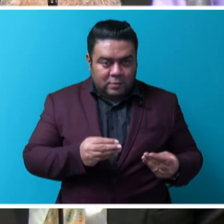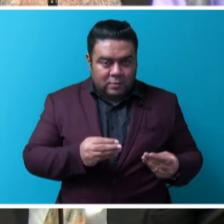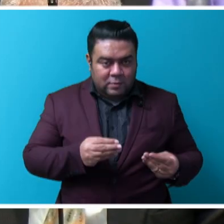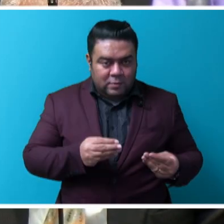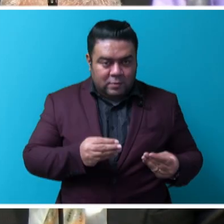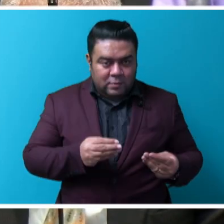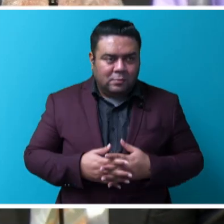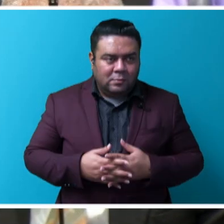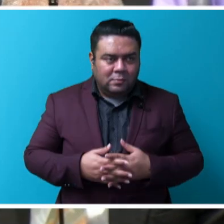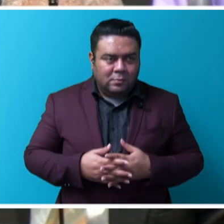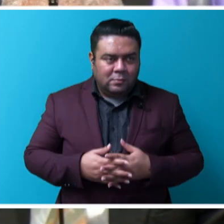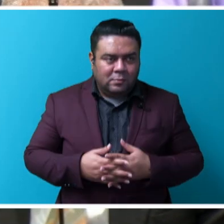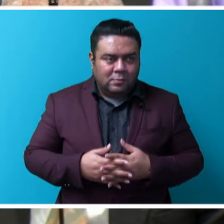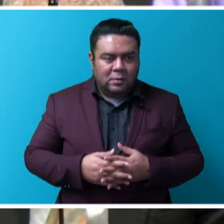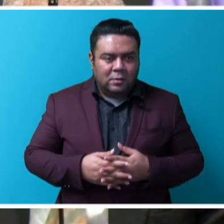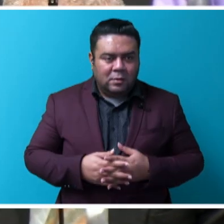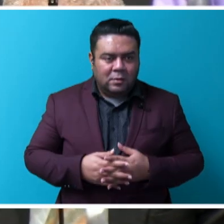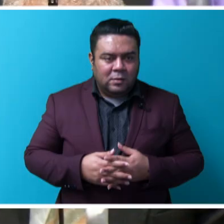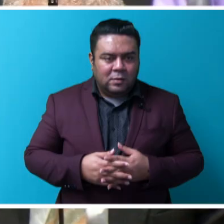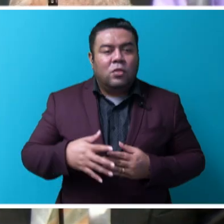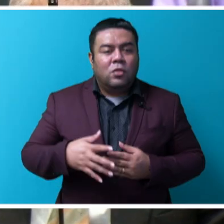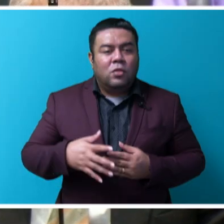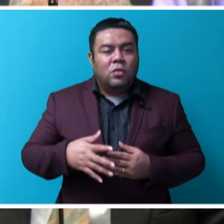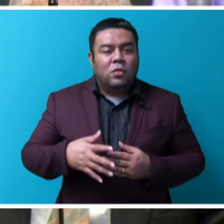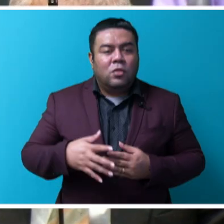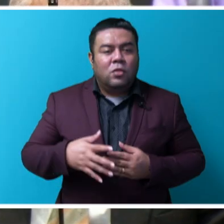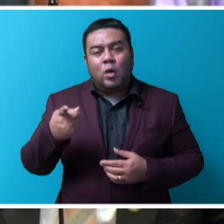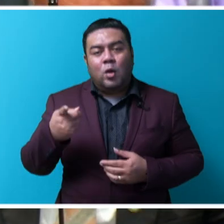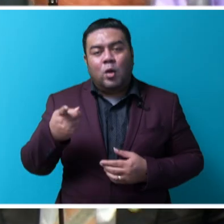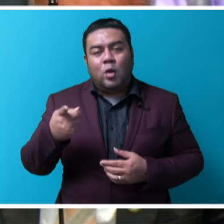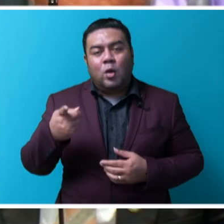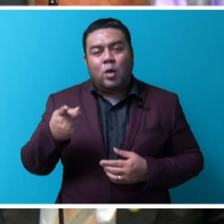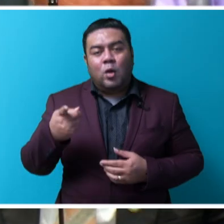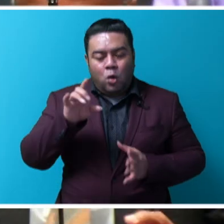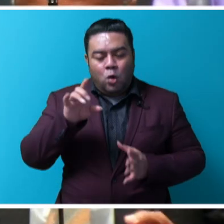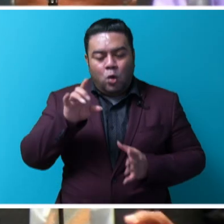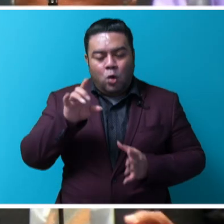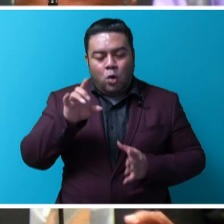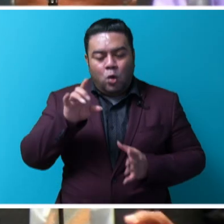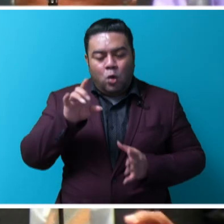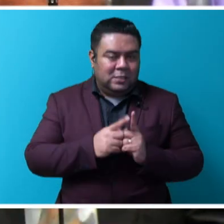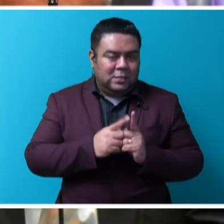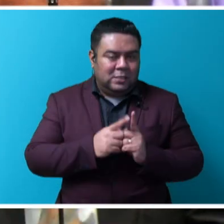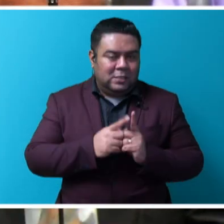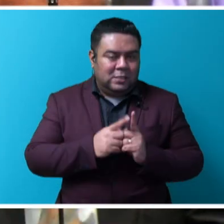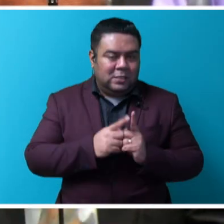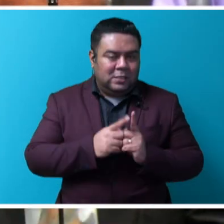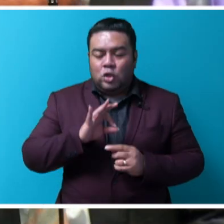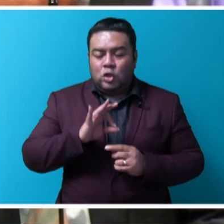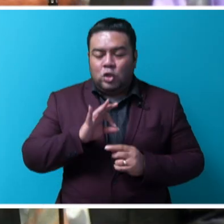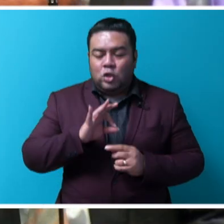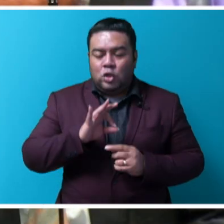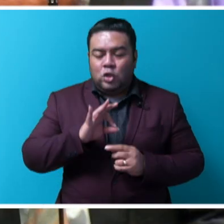This government is not afraid to enforce the law. Our communities are watching, and we will not fail them. Mr. Speaker,